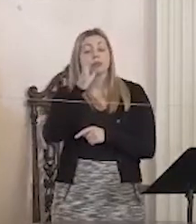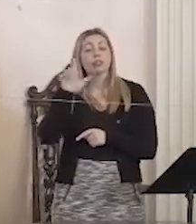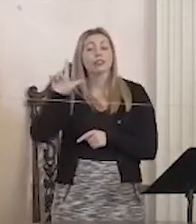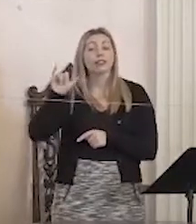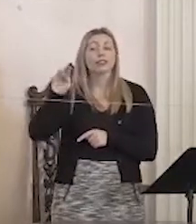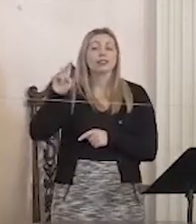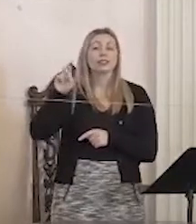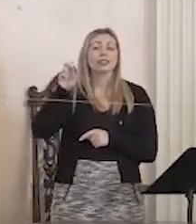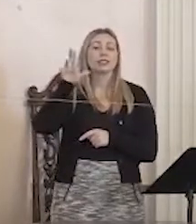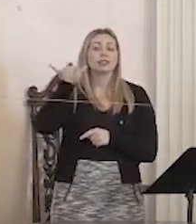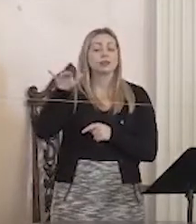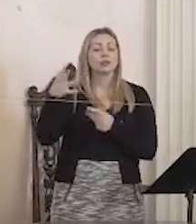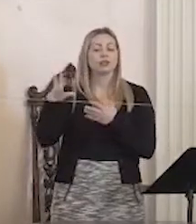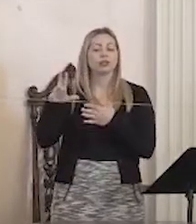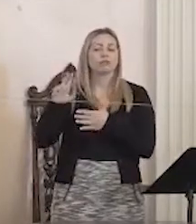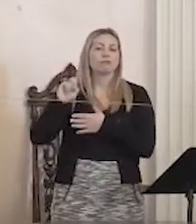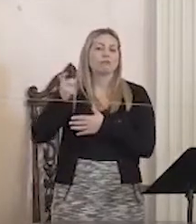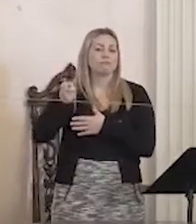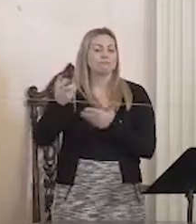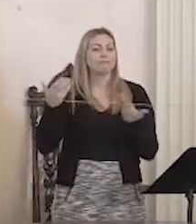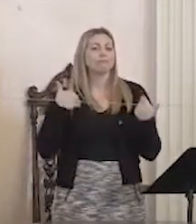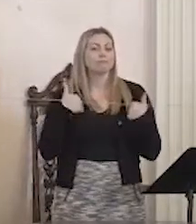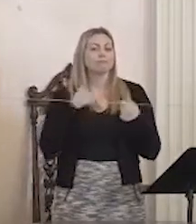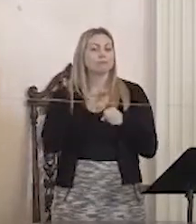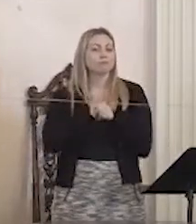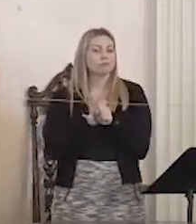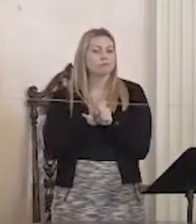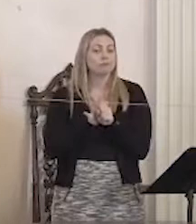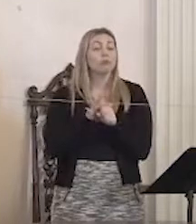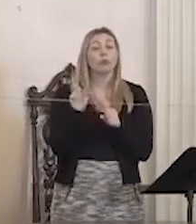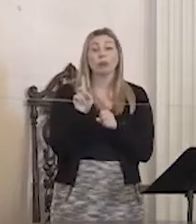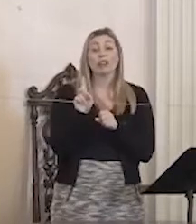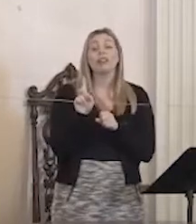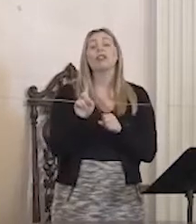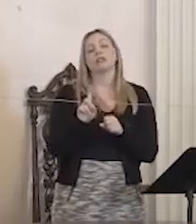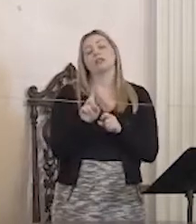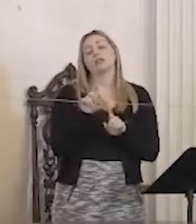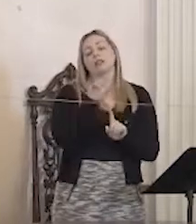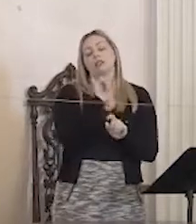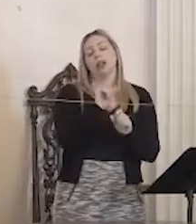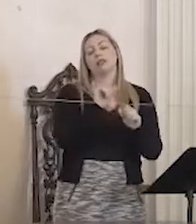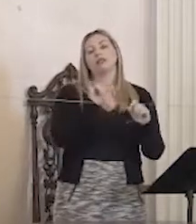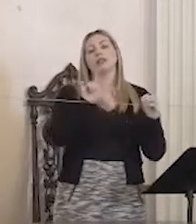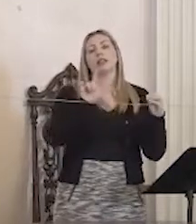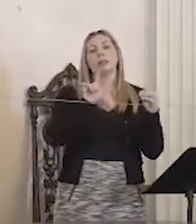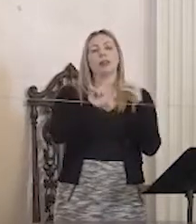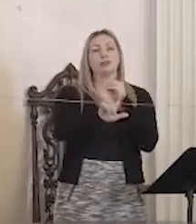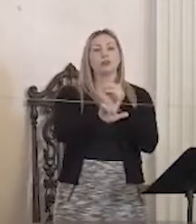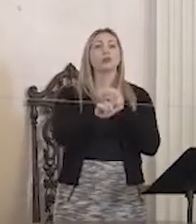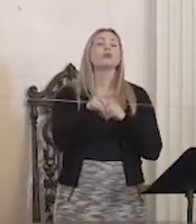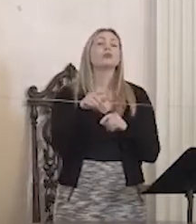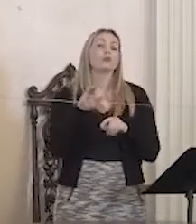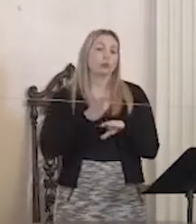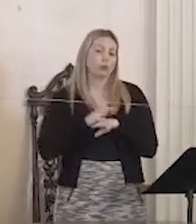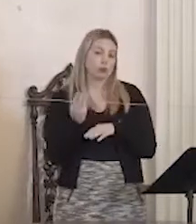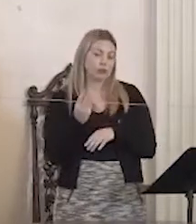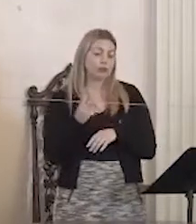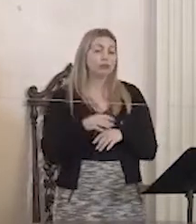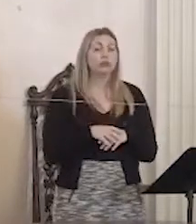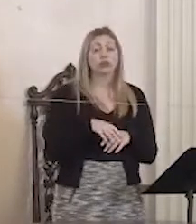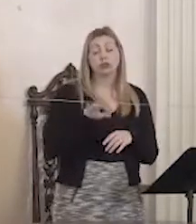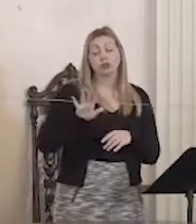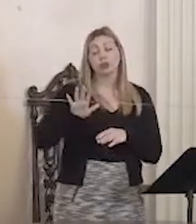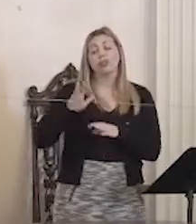was diagnosed with COVID on Wednesday in El Paso. Her daily caregiver, Martha, and her two young